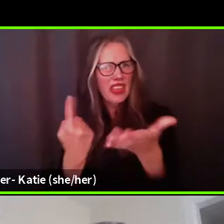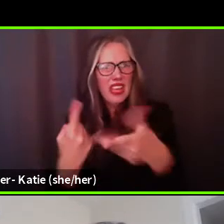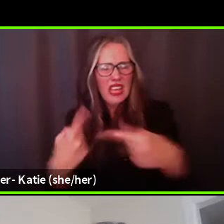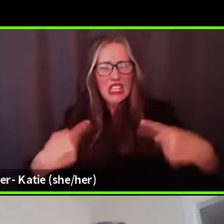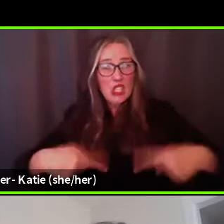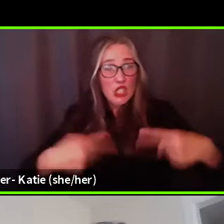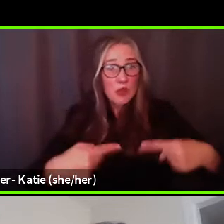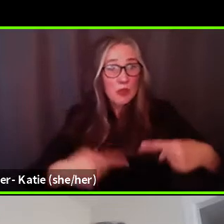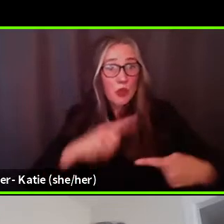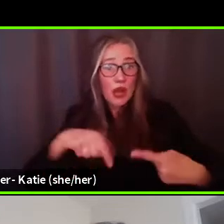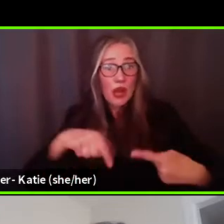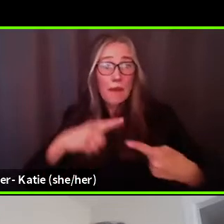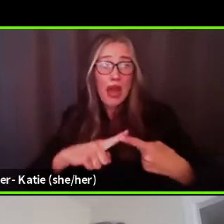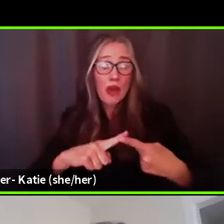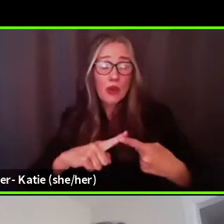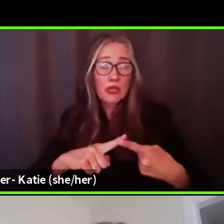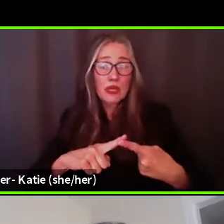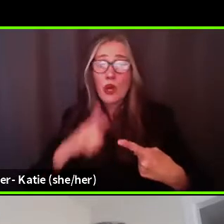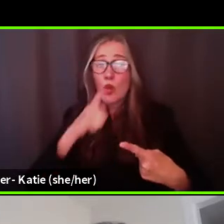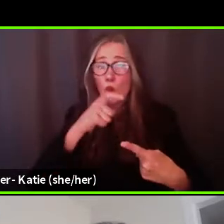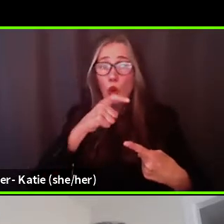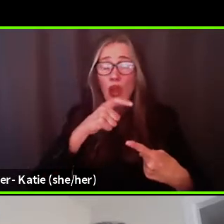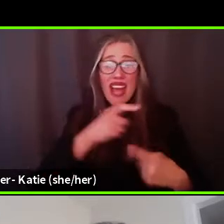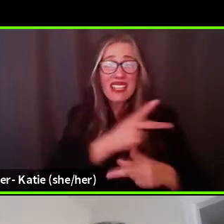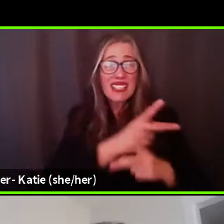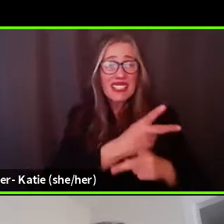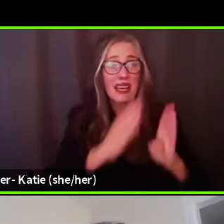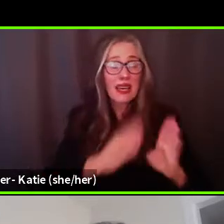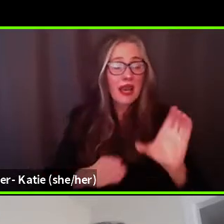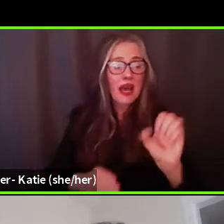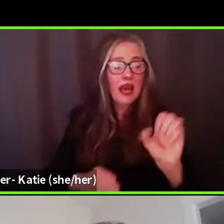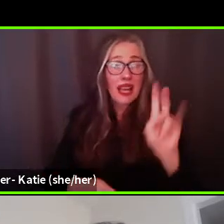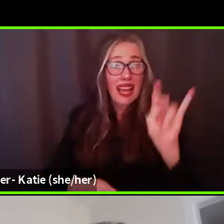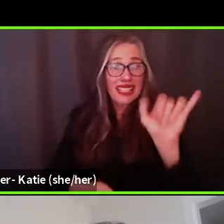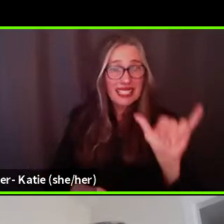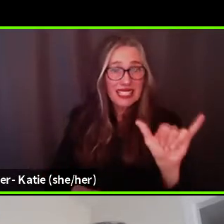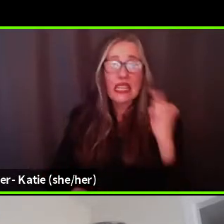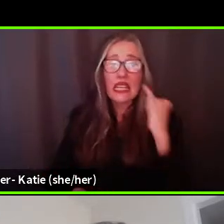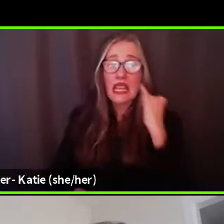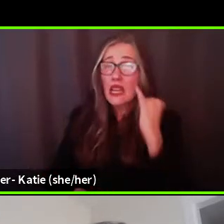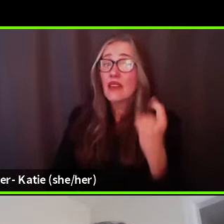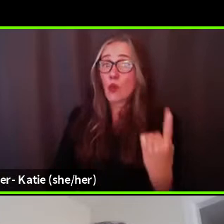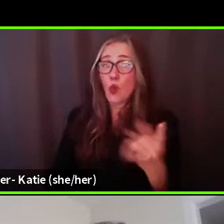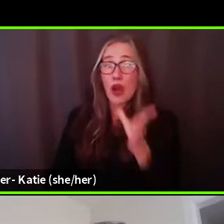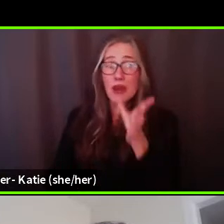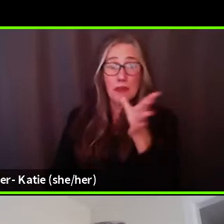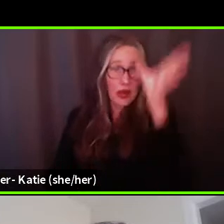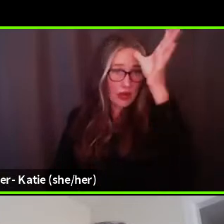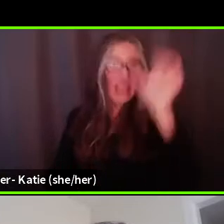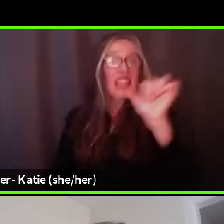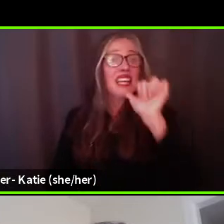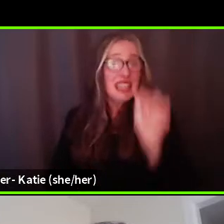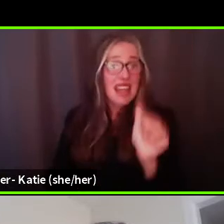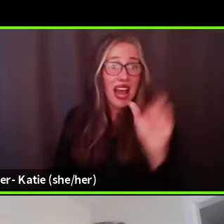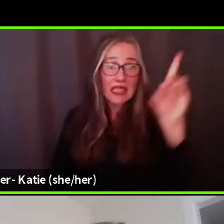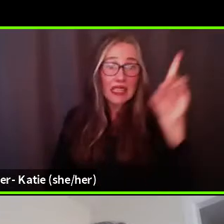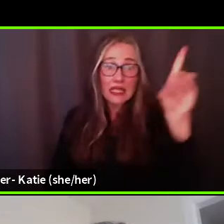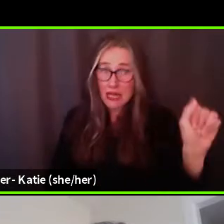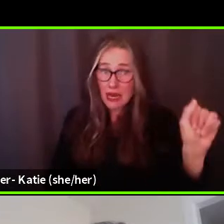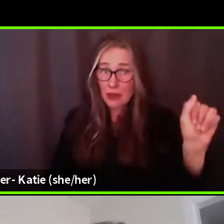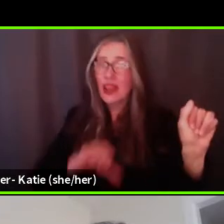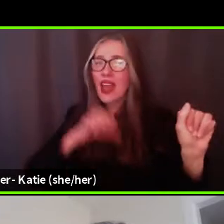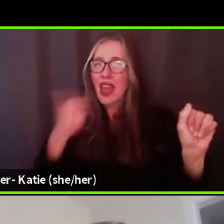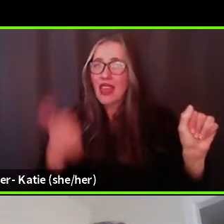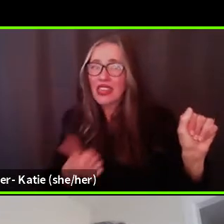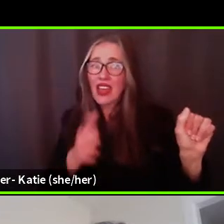one parent is identified as disabled and the other is not and if so does gender play a role in these cases in some